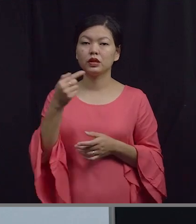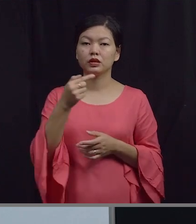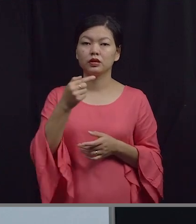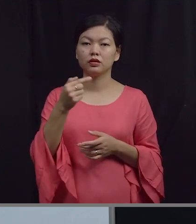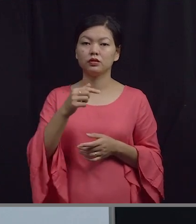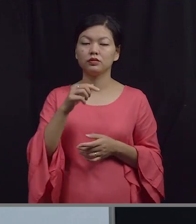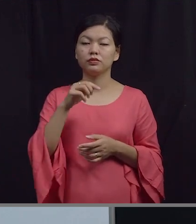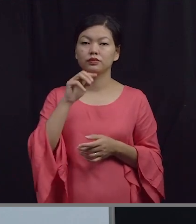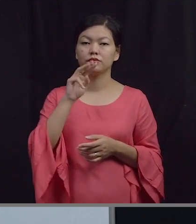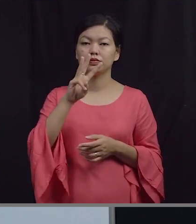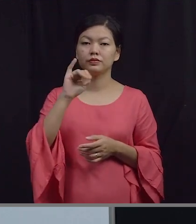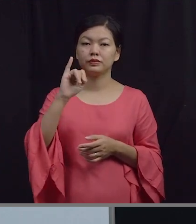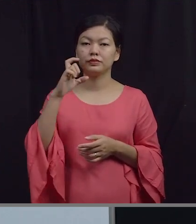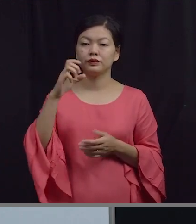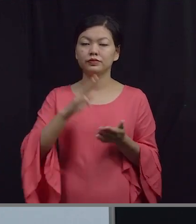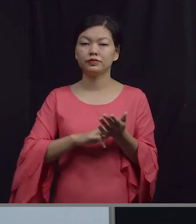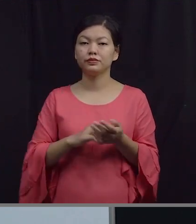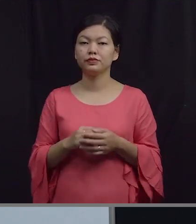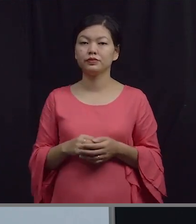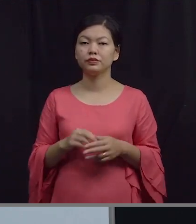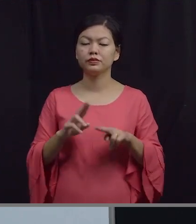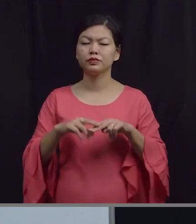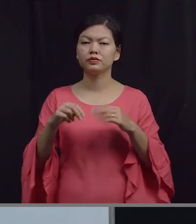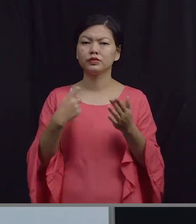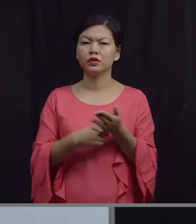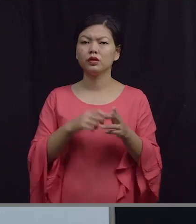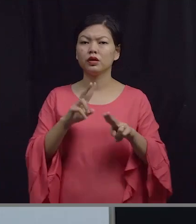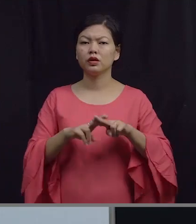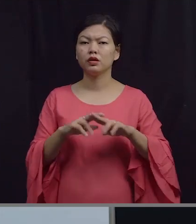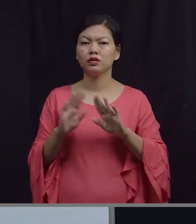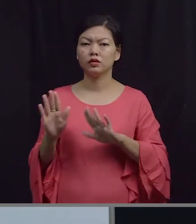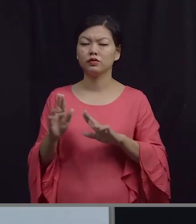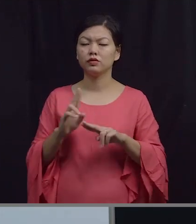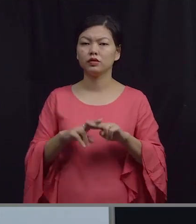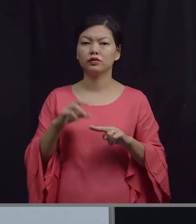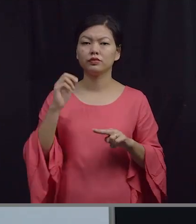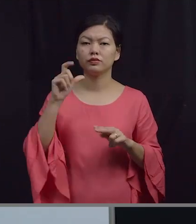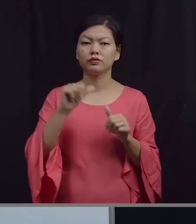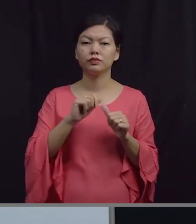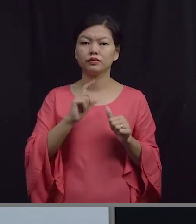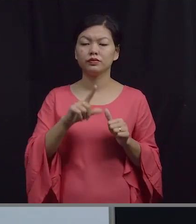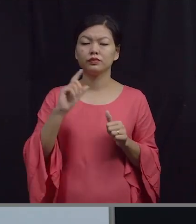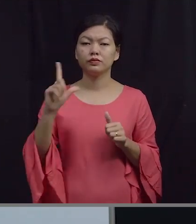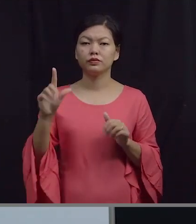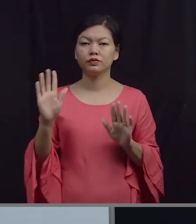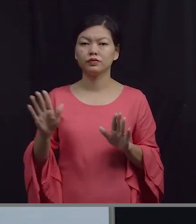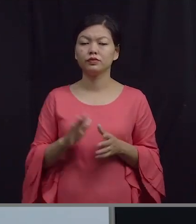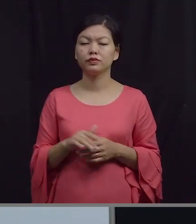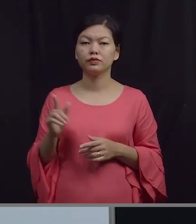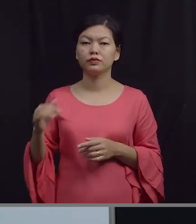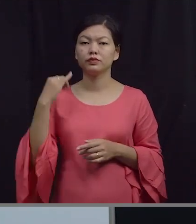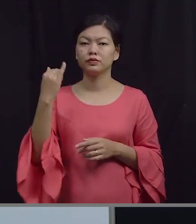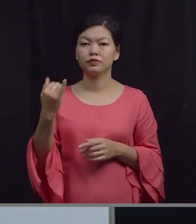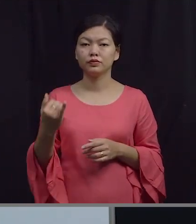So this is 36 centimeter. Since in the formula we have f, right? We have focal length. So we can find out the focal